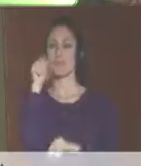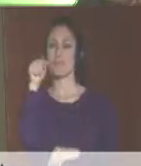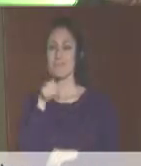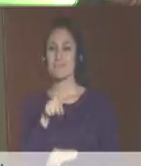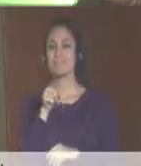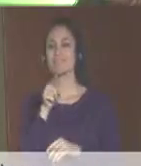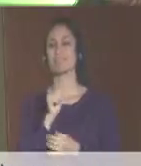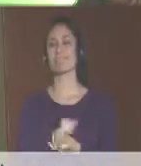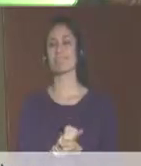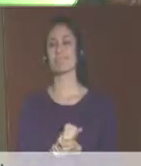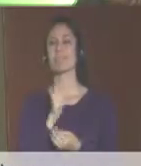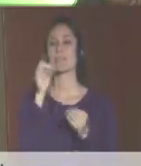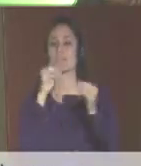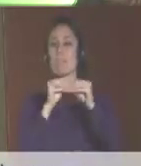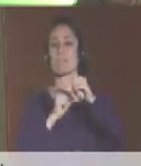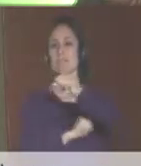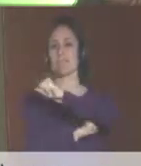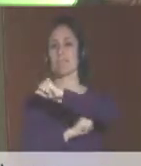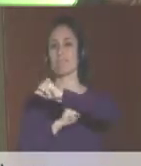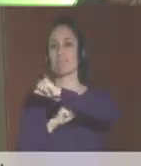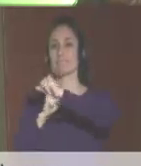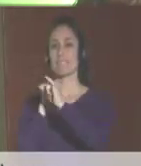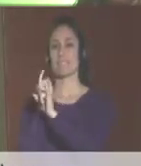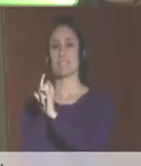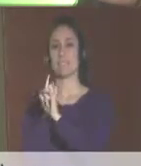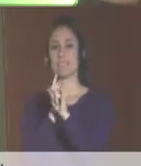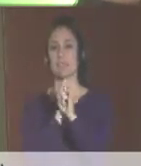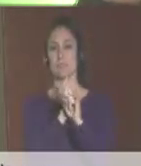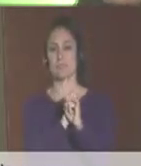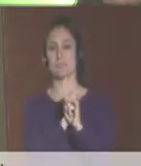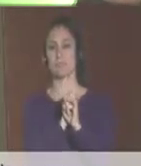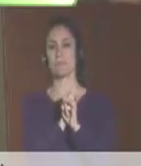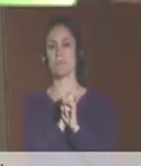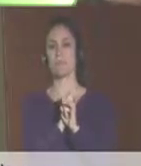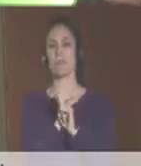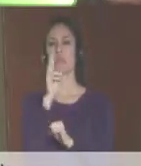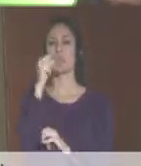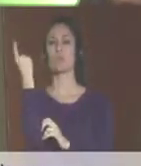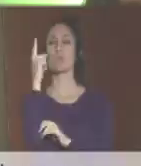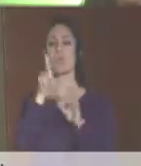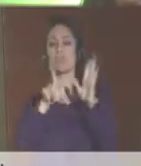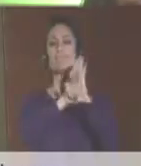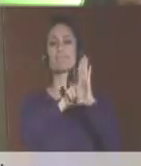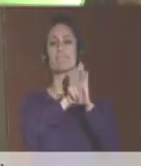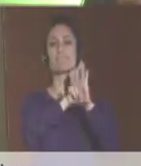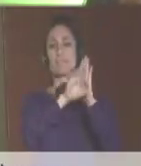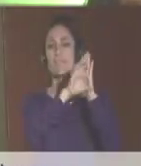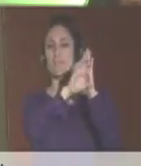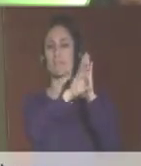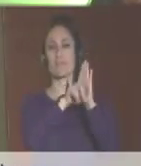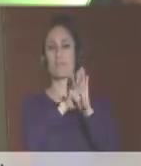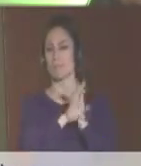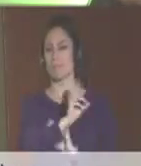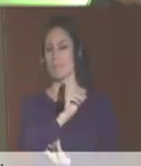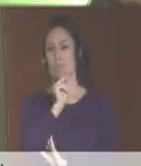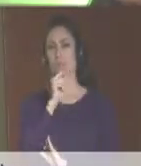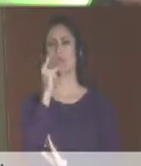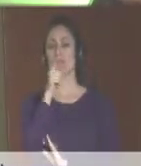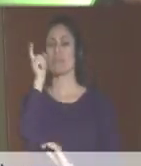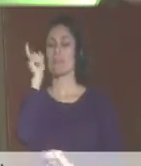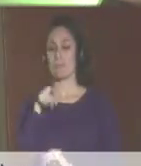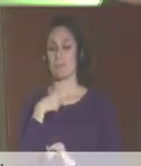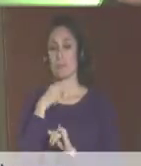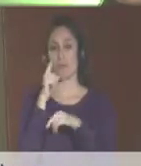Another fundamental factor in this reactive perspective is that we have to strengthen our institutions, not only from the legal constitutional